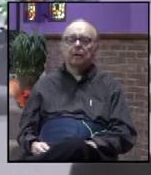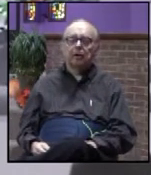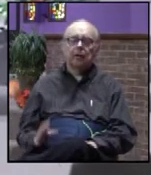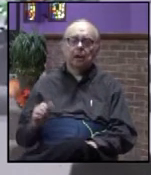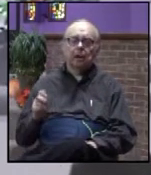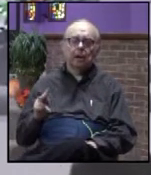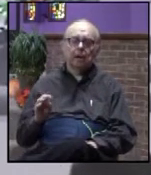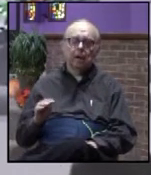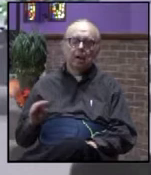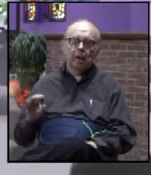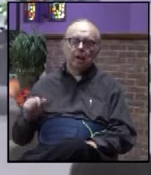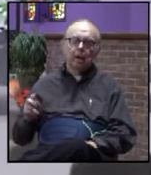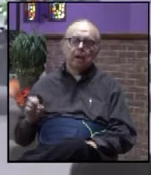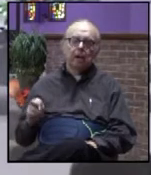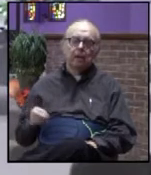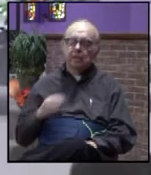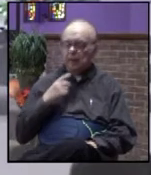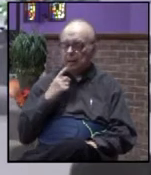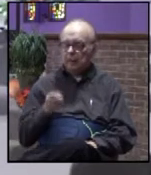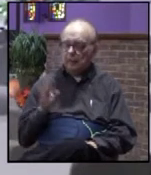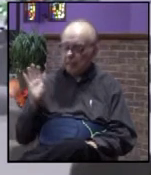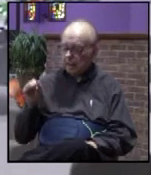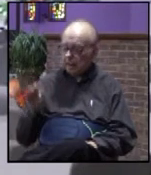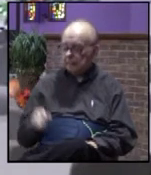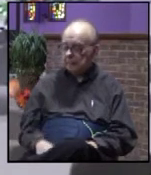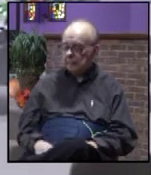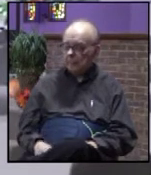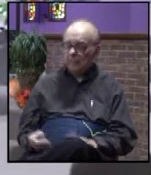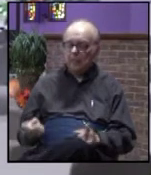James and John says, hey,